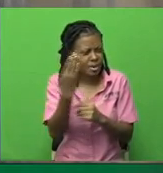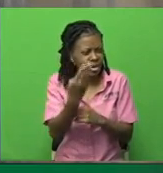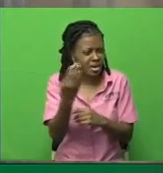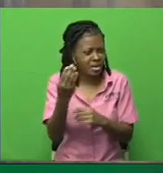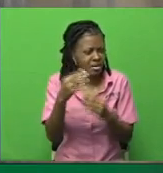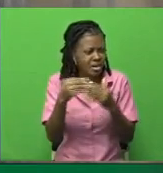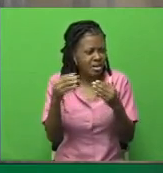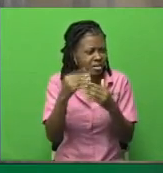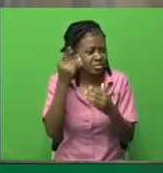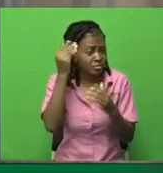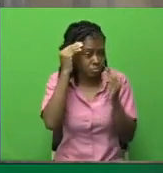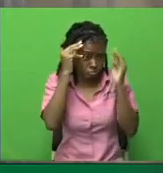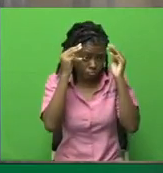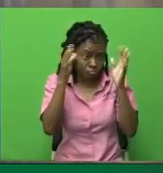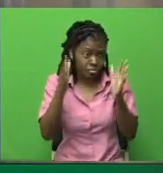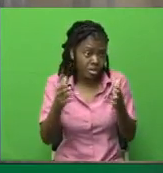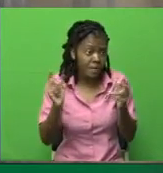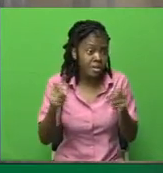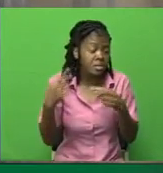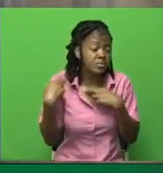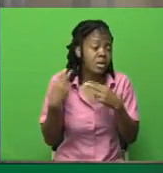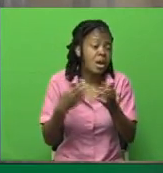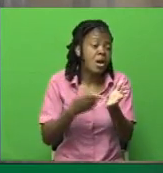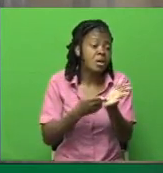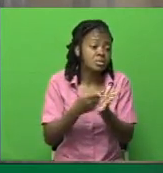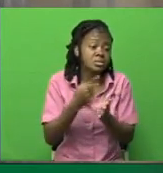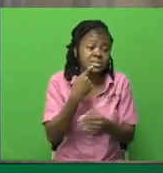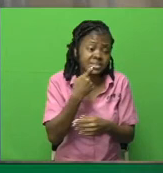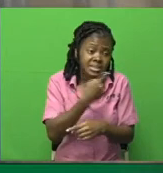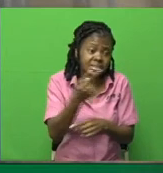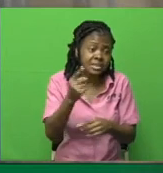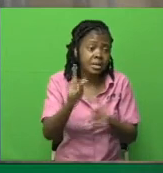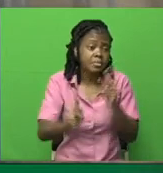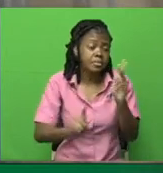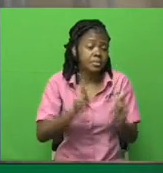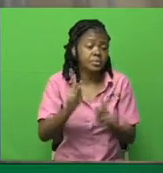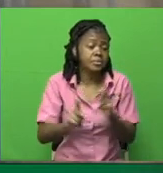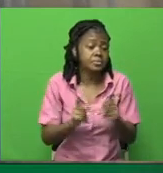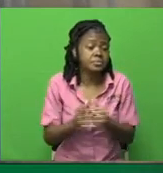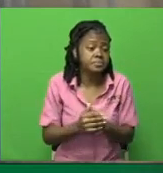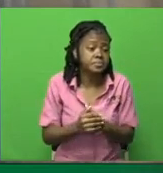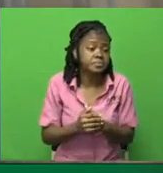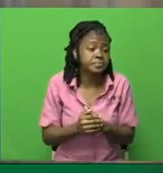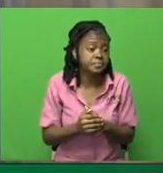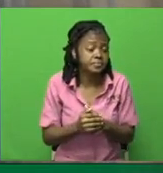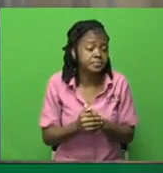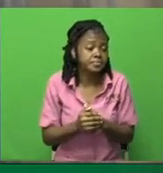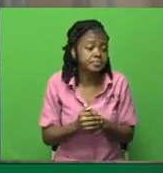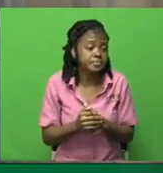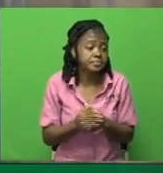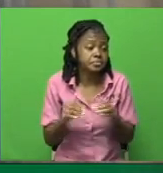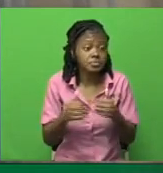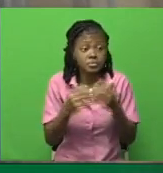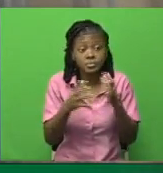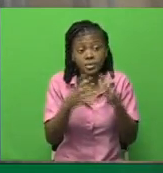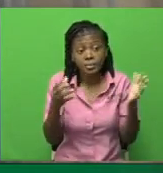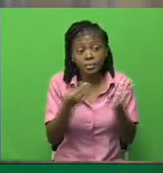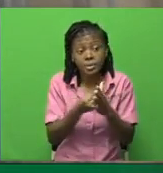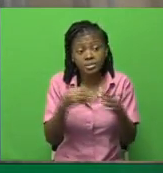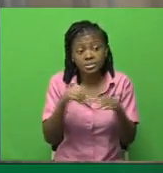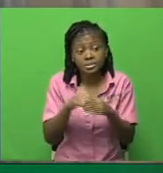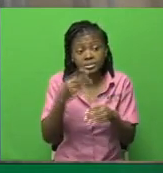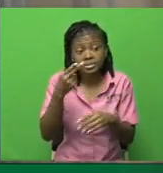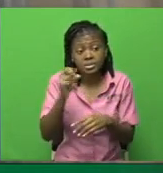you owe the country duty to be honest and tell the country what is the nav in the hsf today and